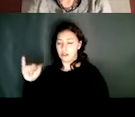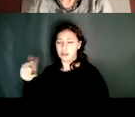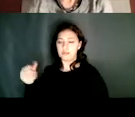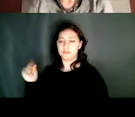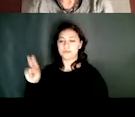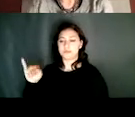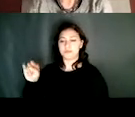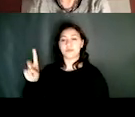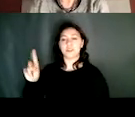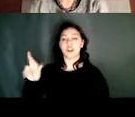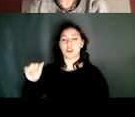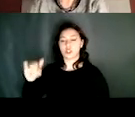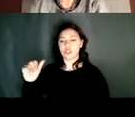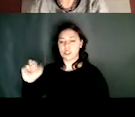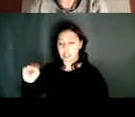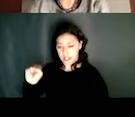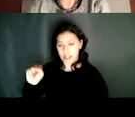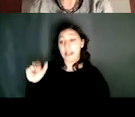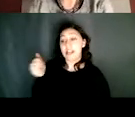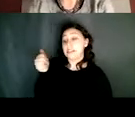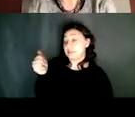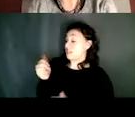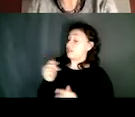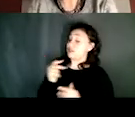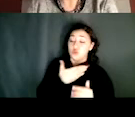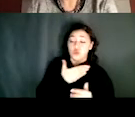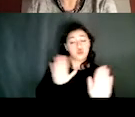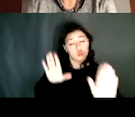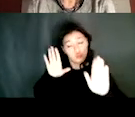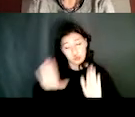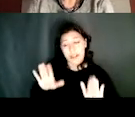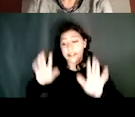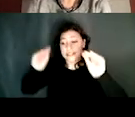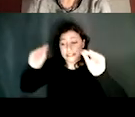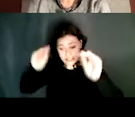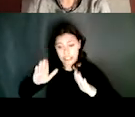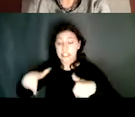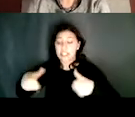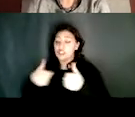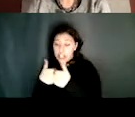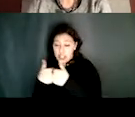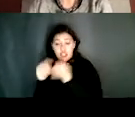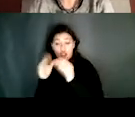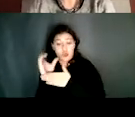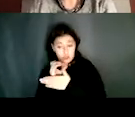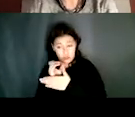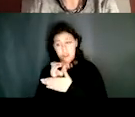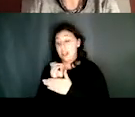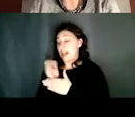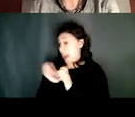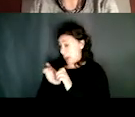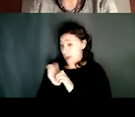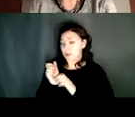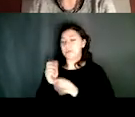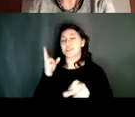the use of humor, such as Star Wars-inspired eye clicker questions, as well as his care in teaching students without